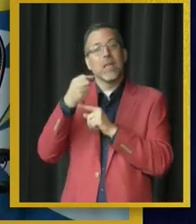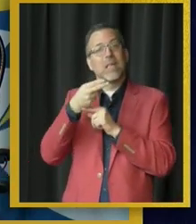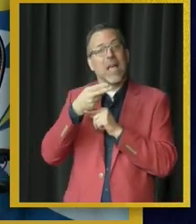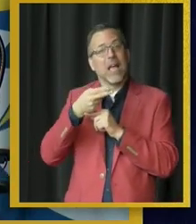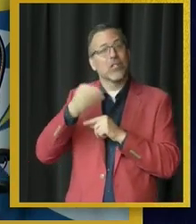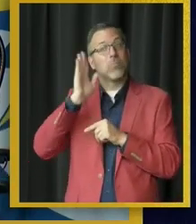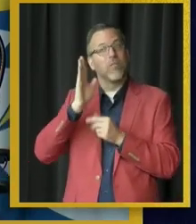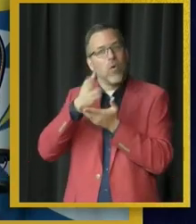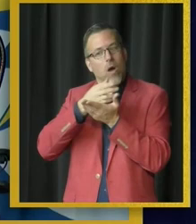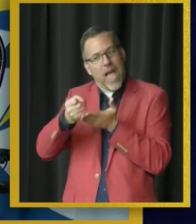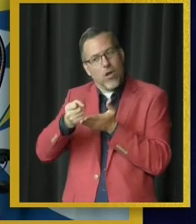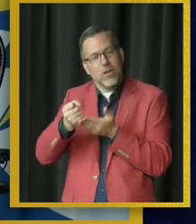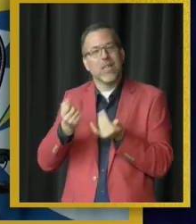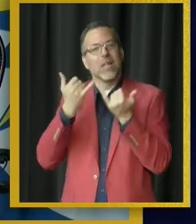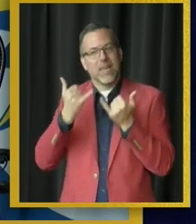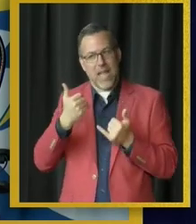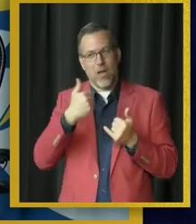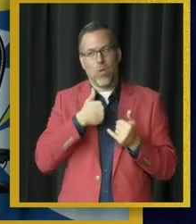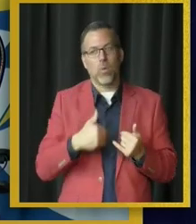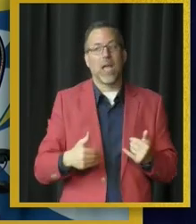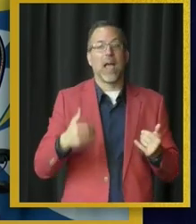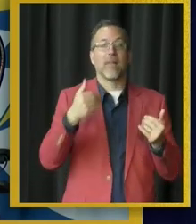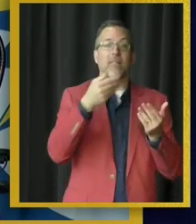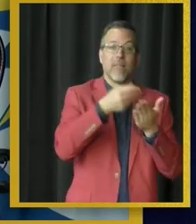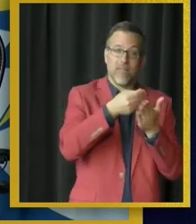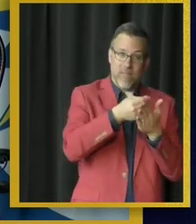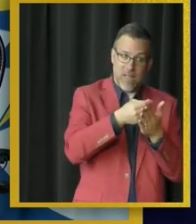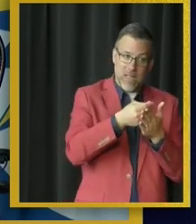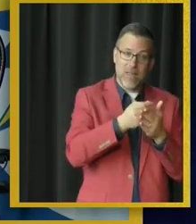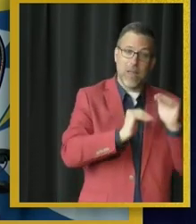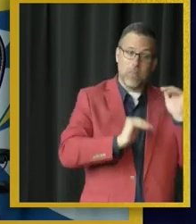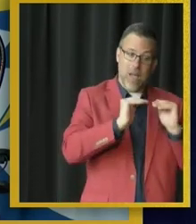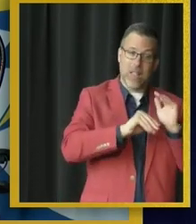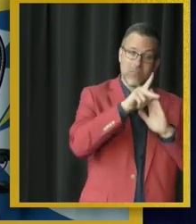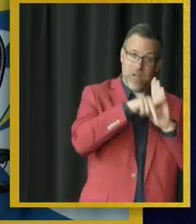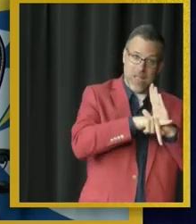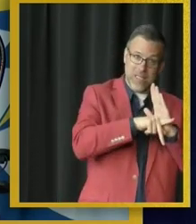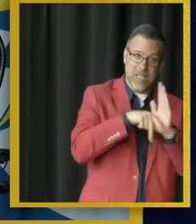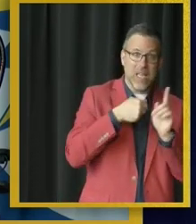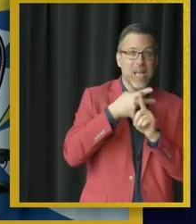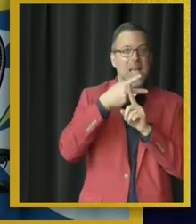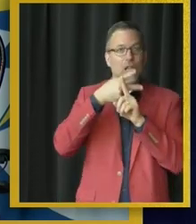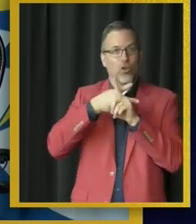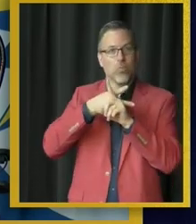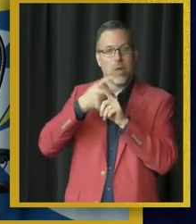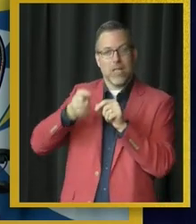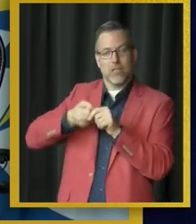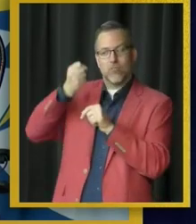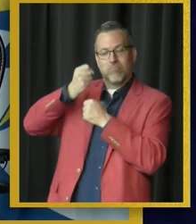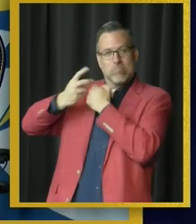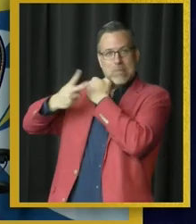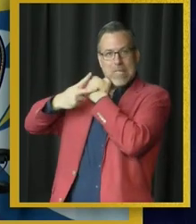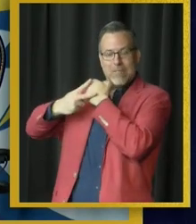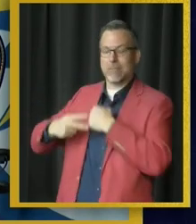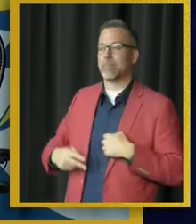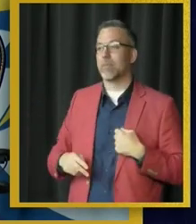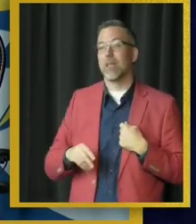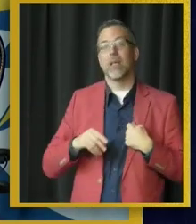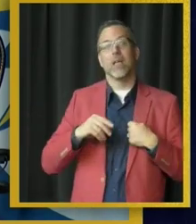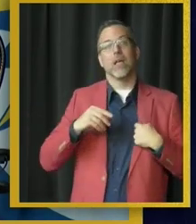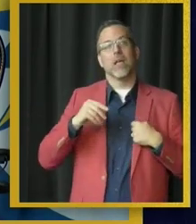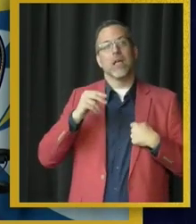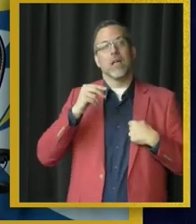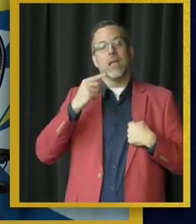totally depleted. Now we have a fund balance policy and 2 months of reserves. Finally, Metro has a rainy